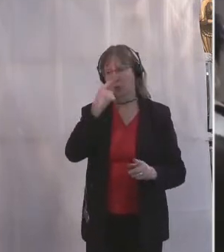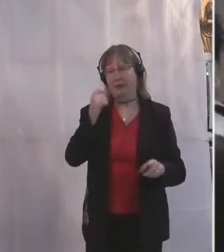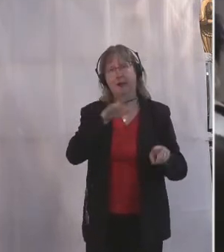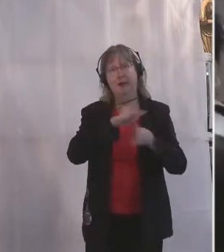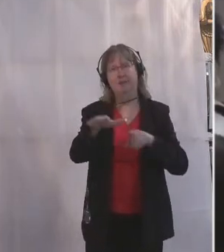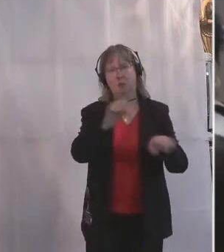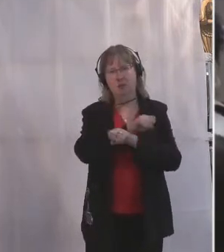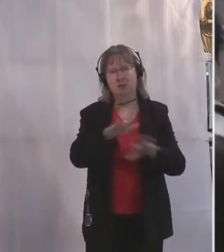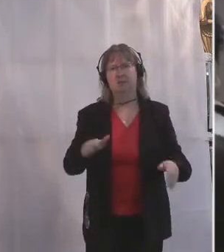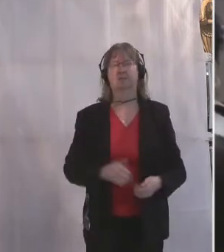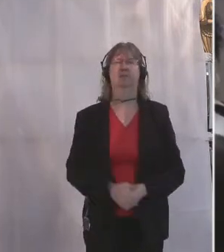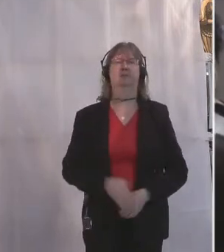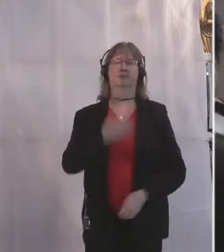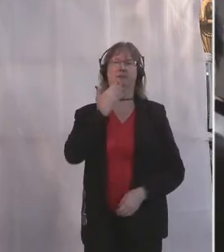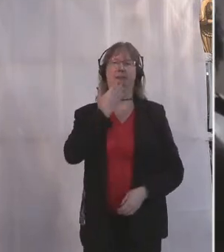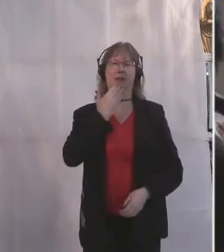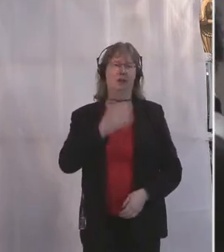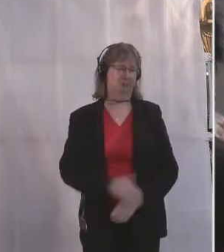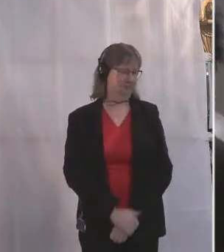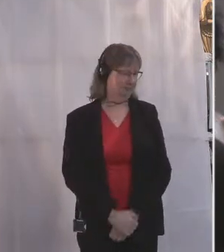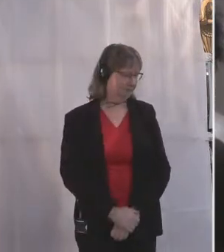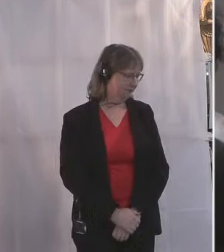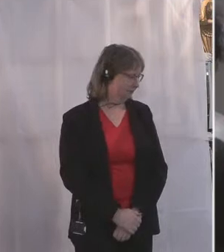us. Thank you.